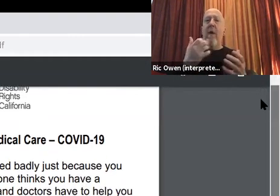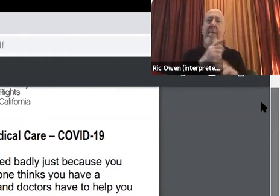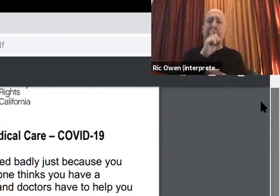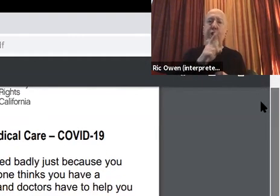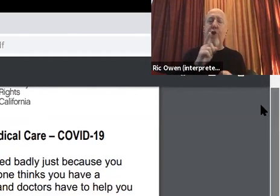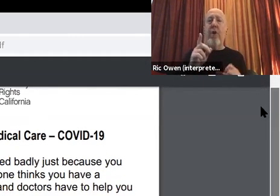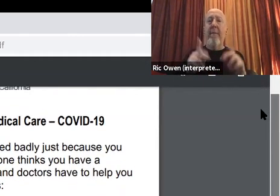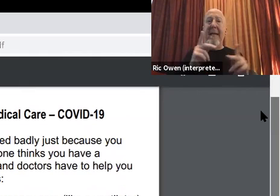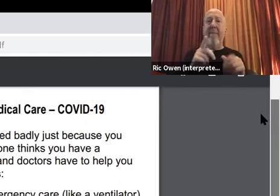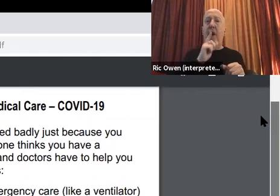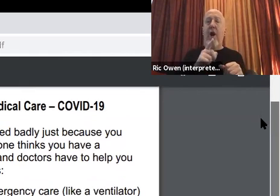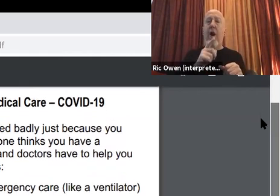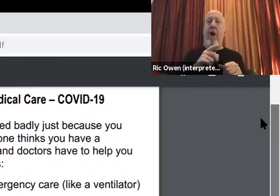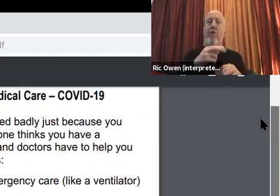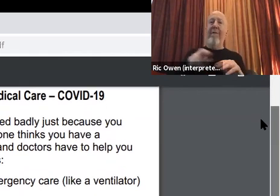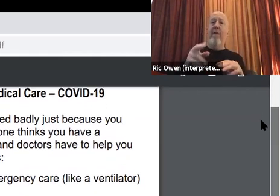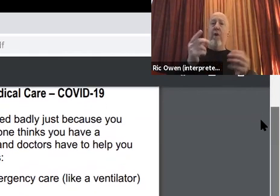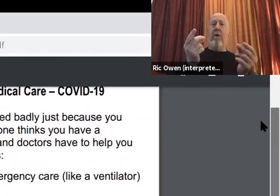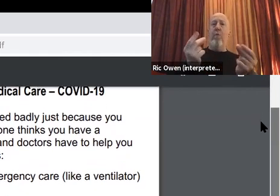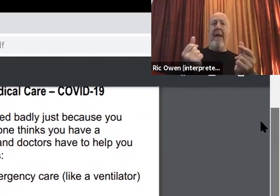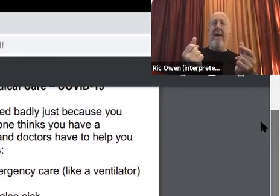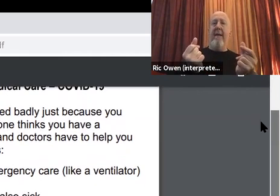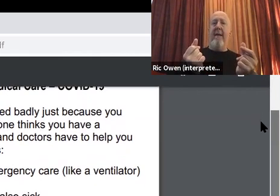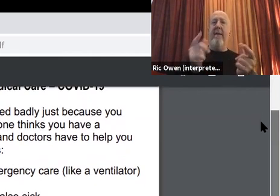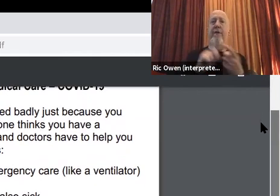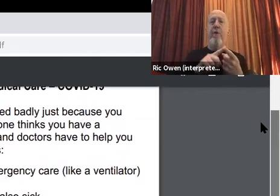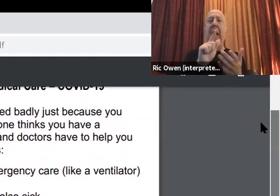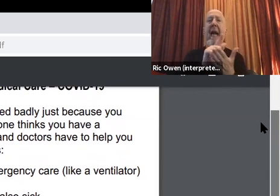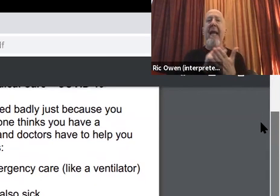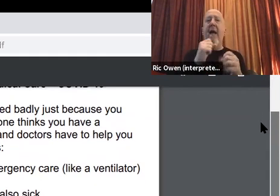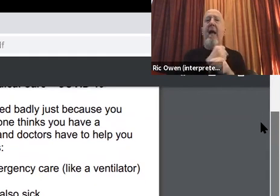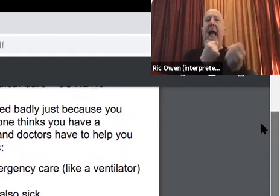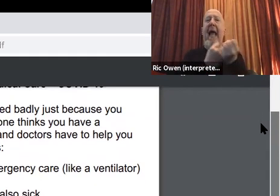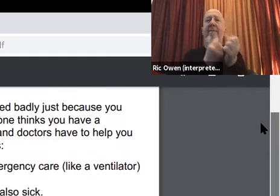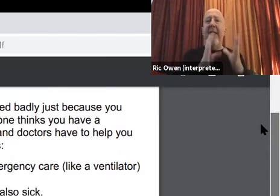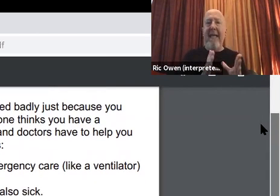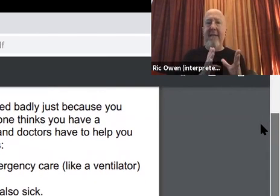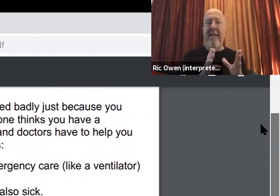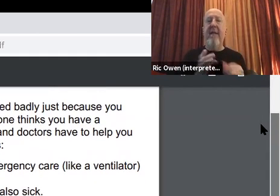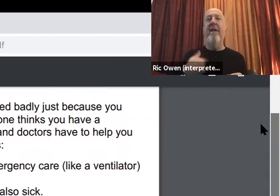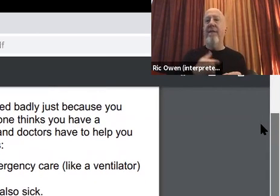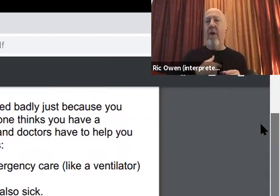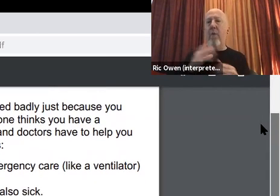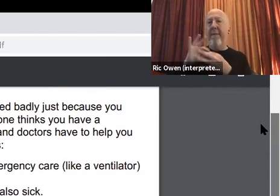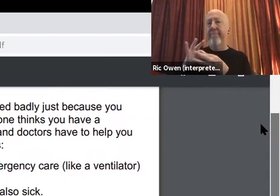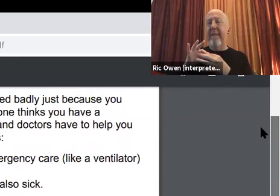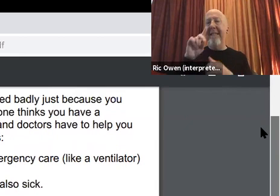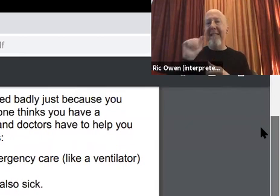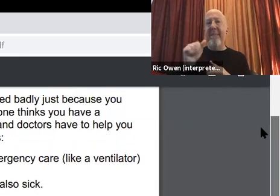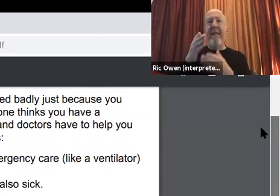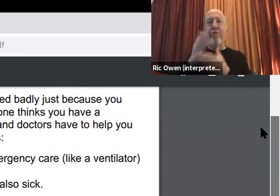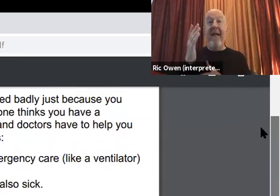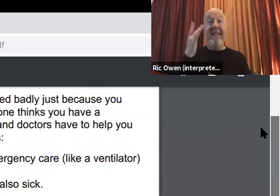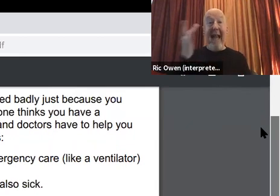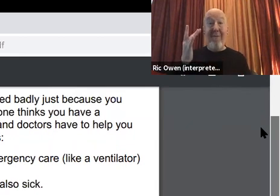referred quickly to legal advocates. So we teamed up with Disability Rights California,